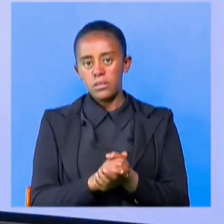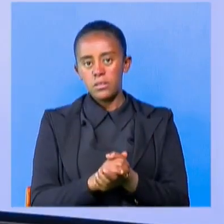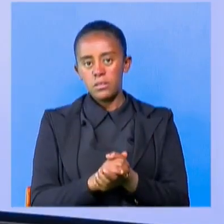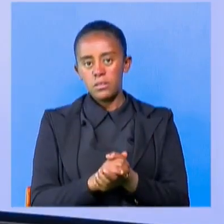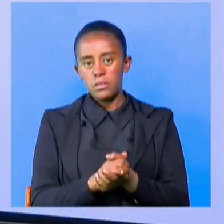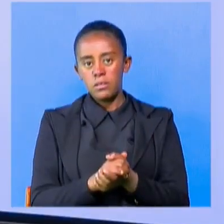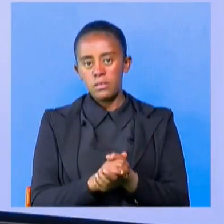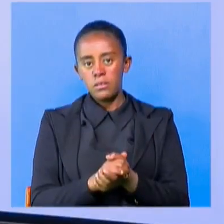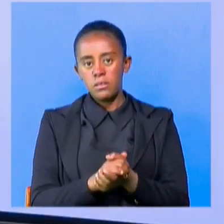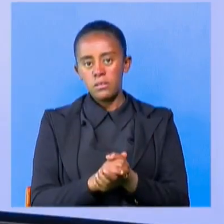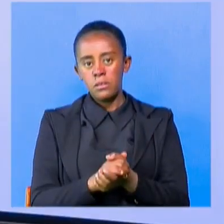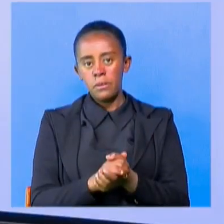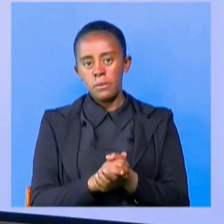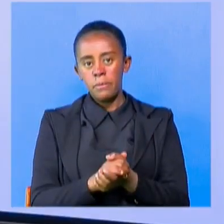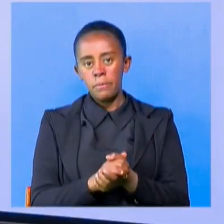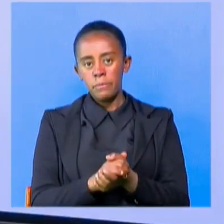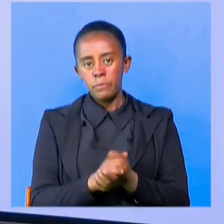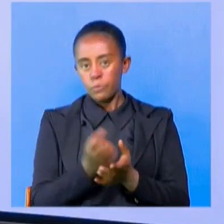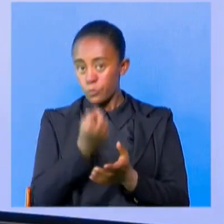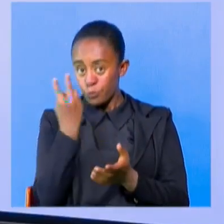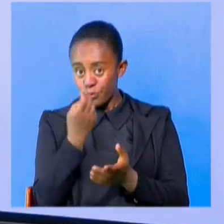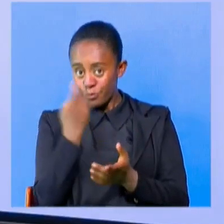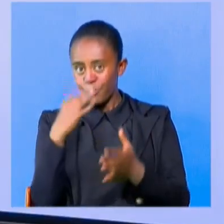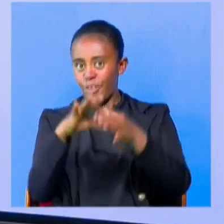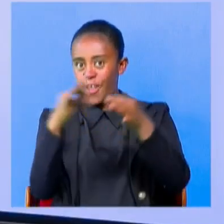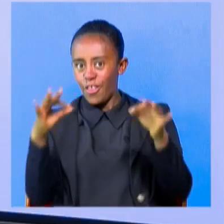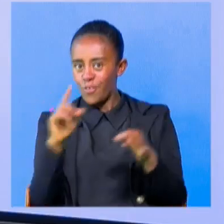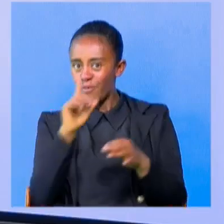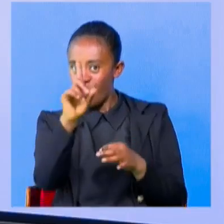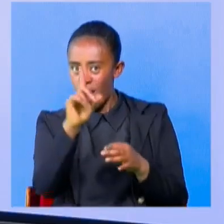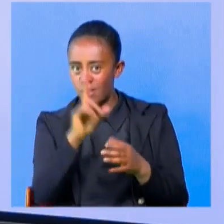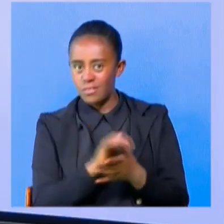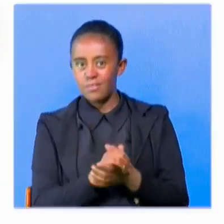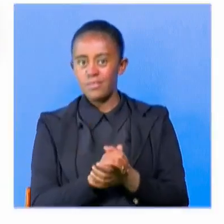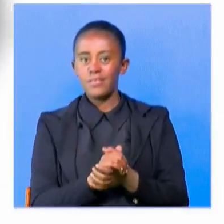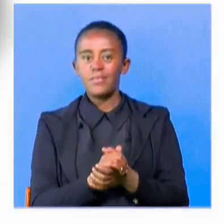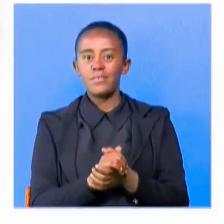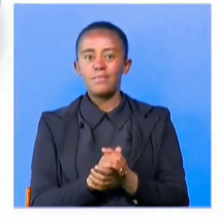Look at these sentences. Sentence 1.